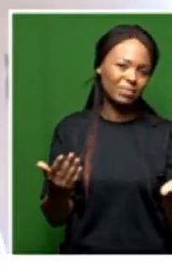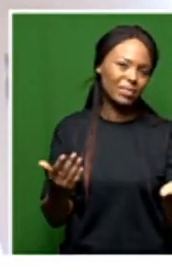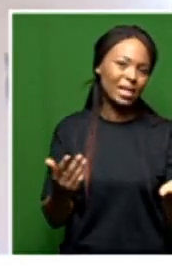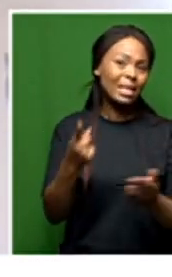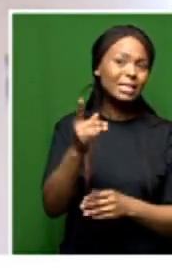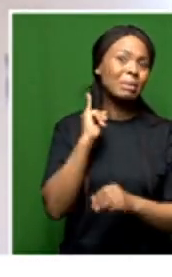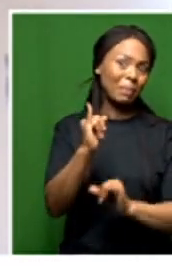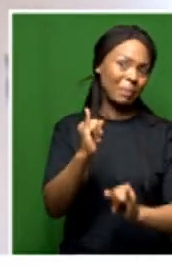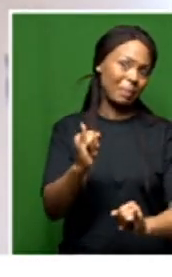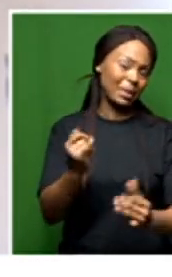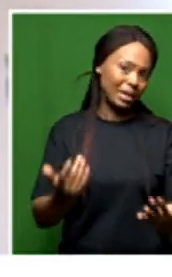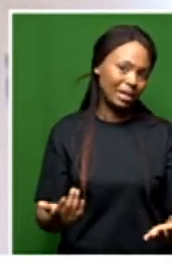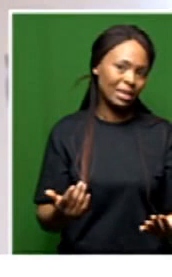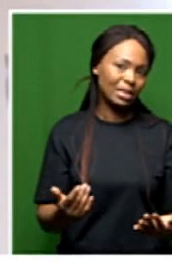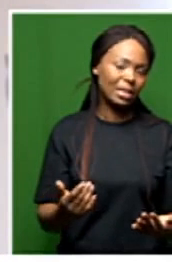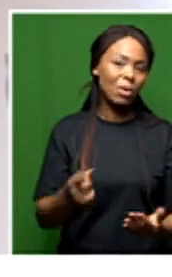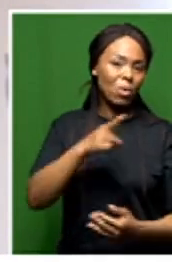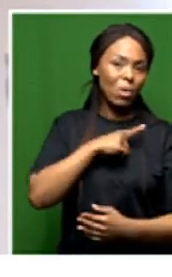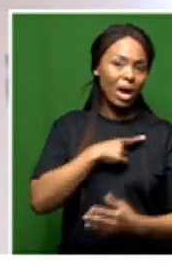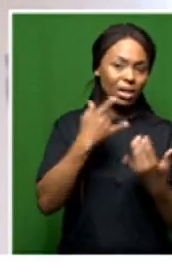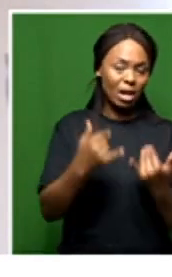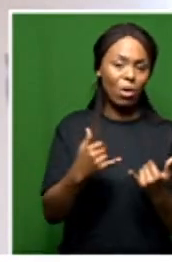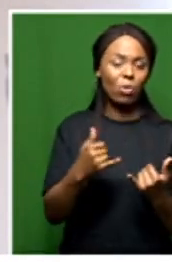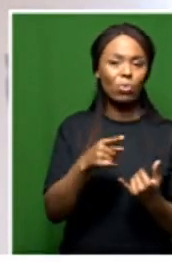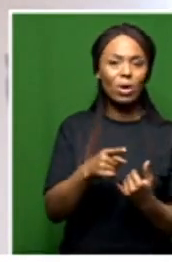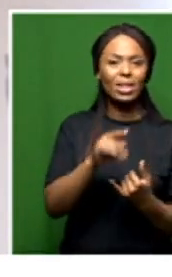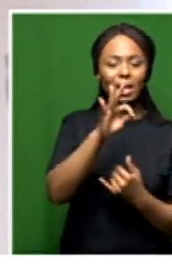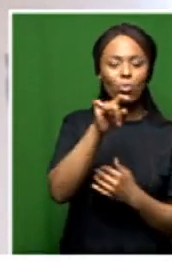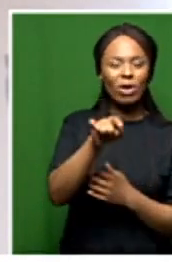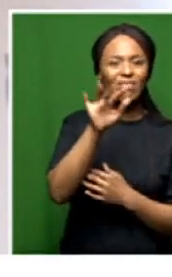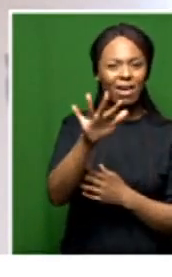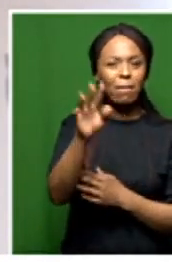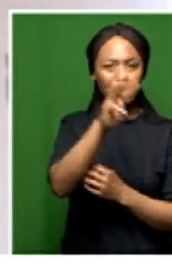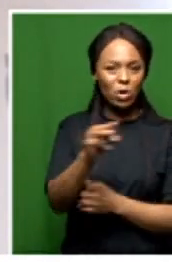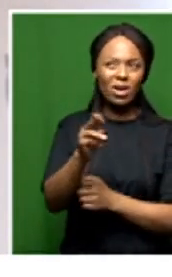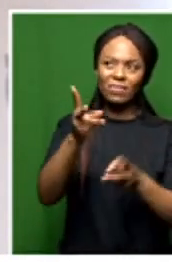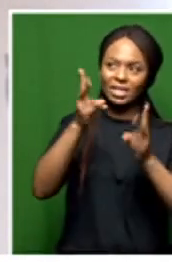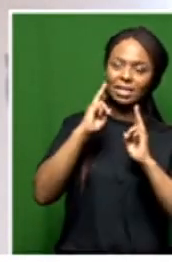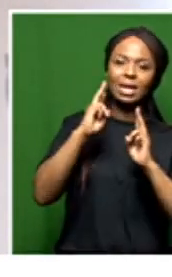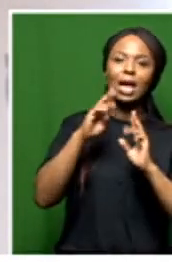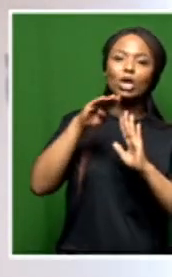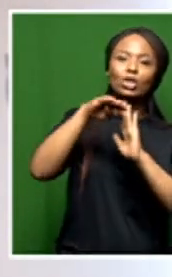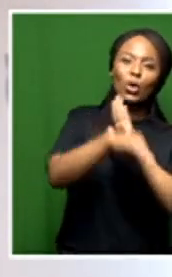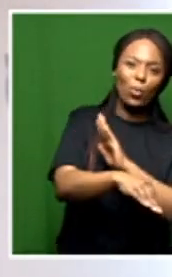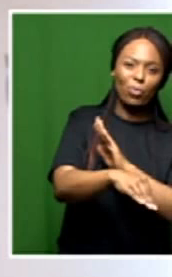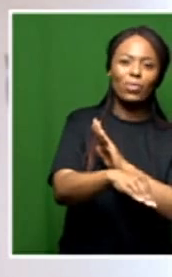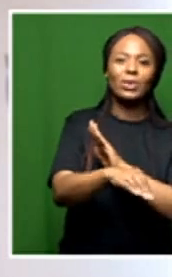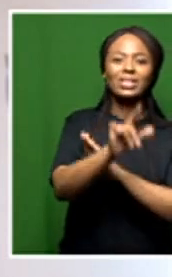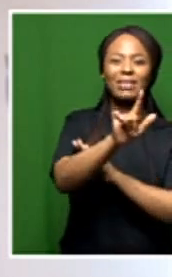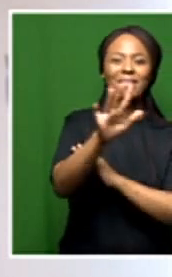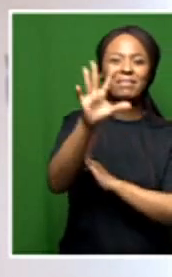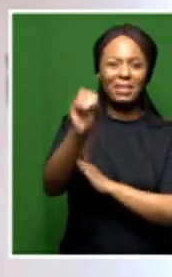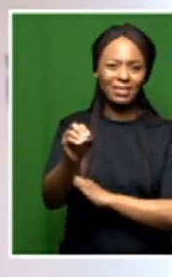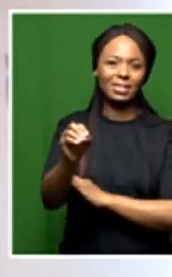has not escaped this. I mean, about 3 years ago, it had about 3.5 million visitors. It dropped to 750 last